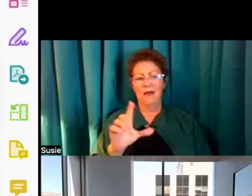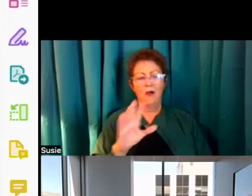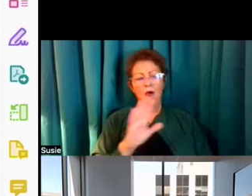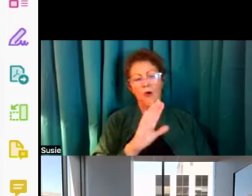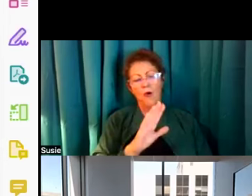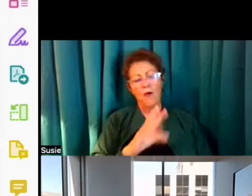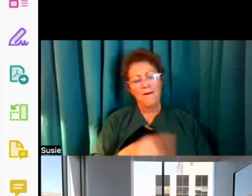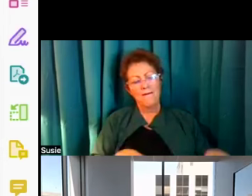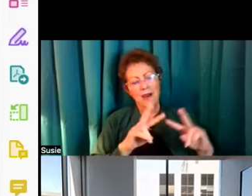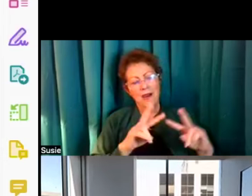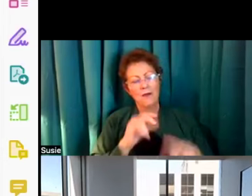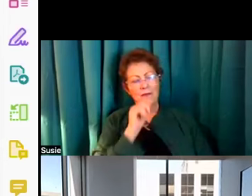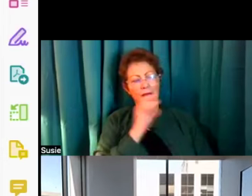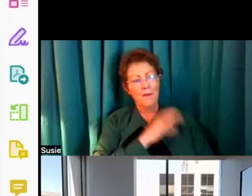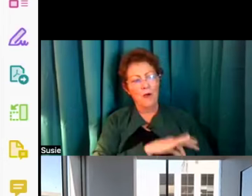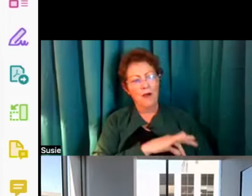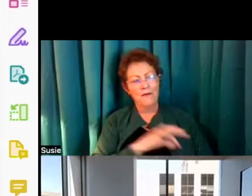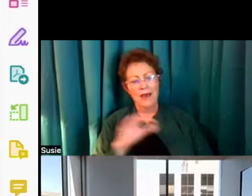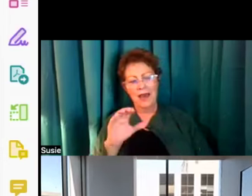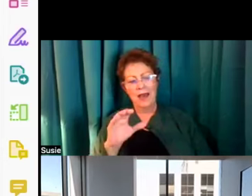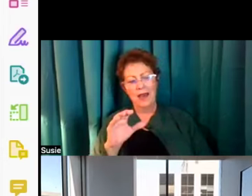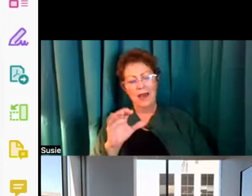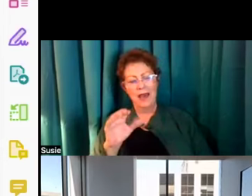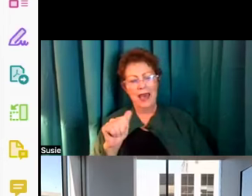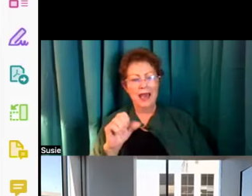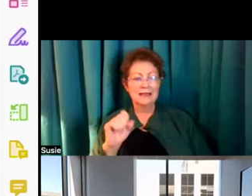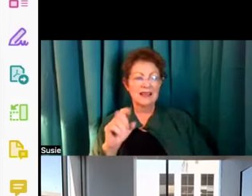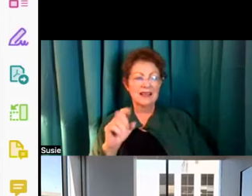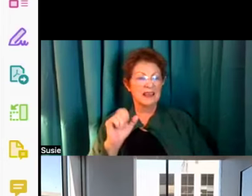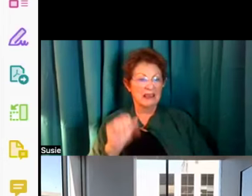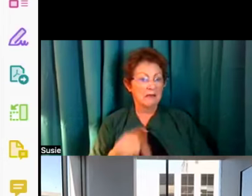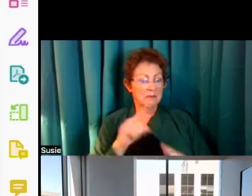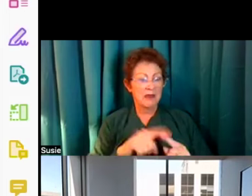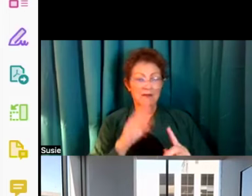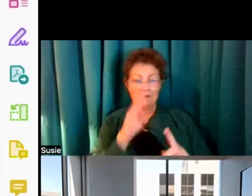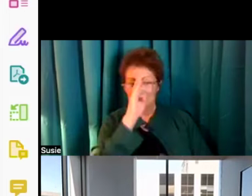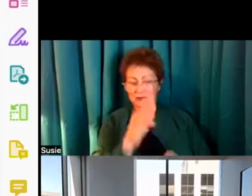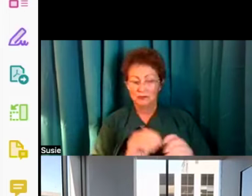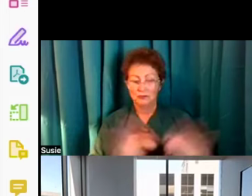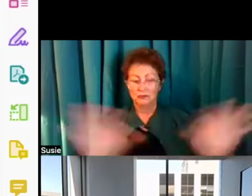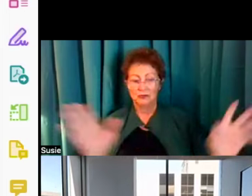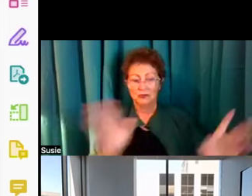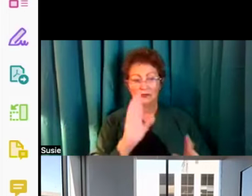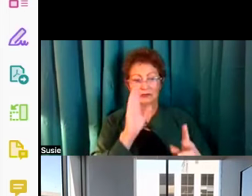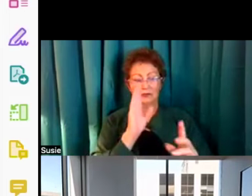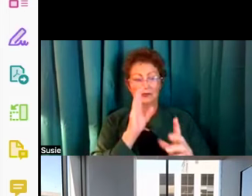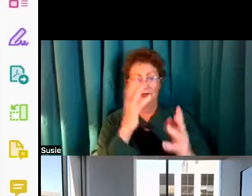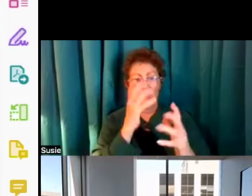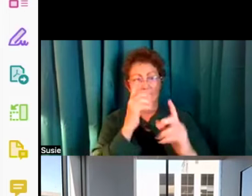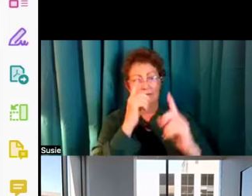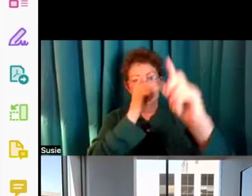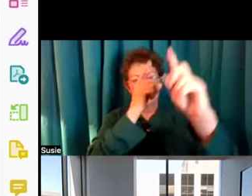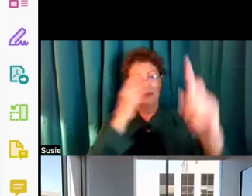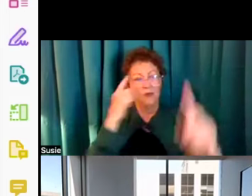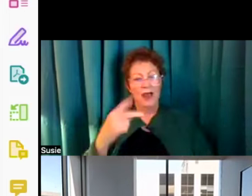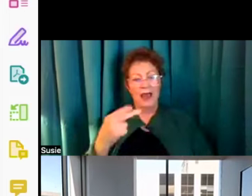assets. That can be a kind of a pretty straightforward way to accomplish your goals you might have for a hybrid